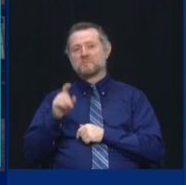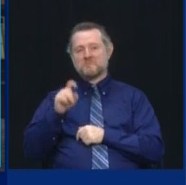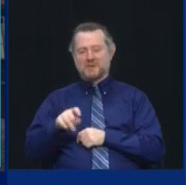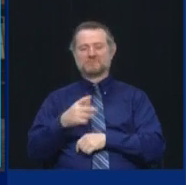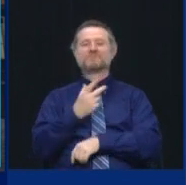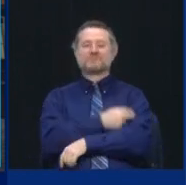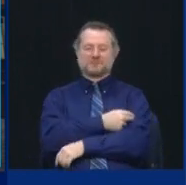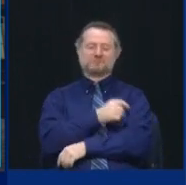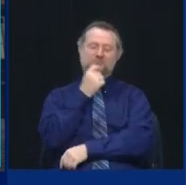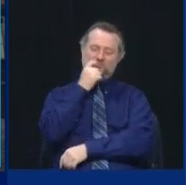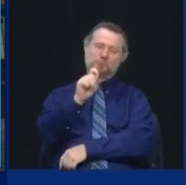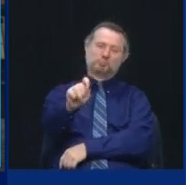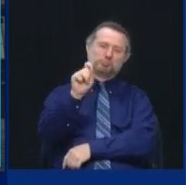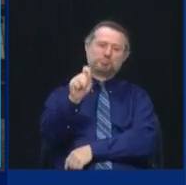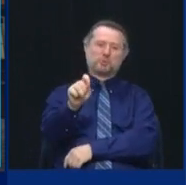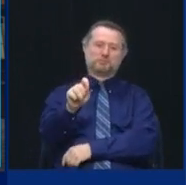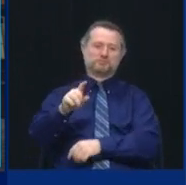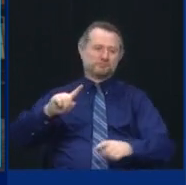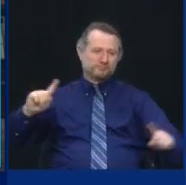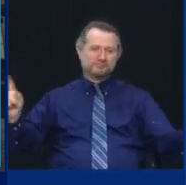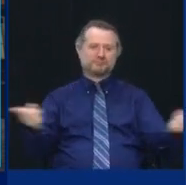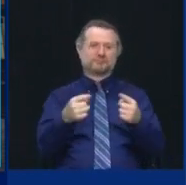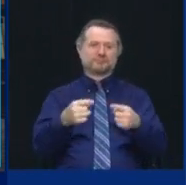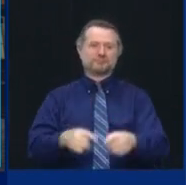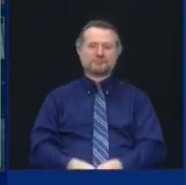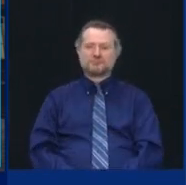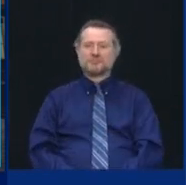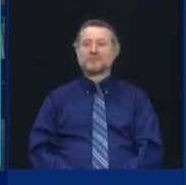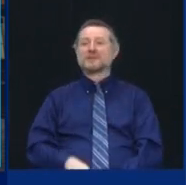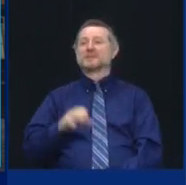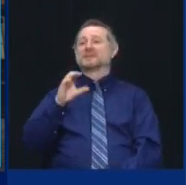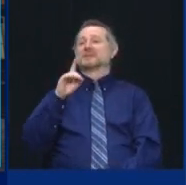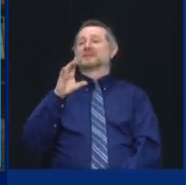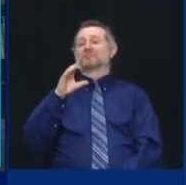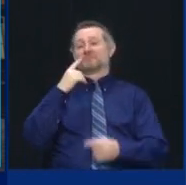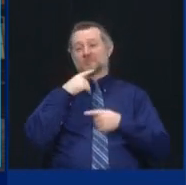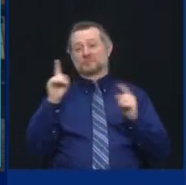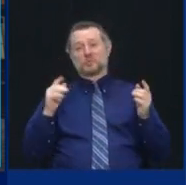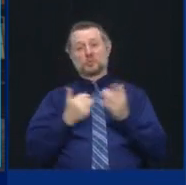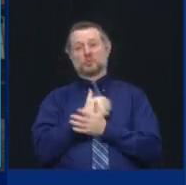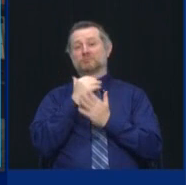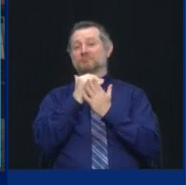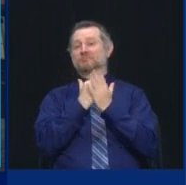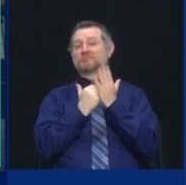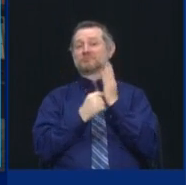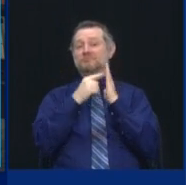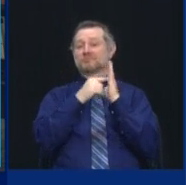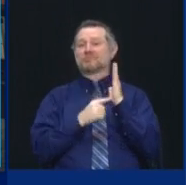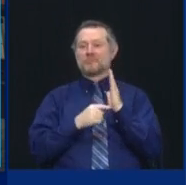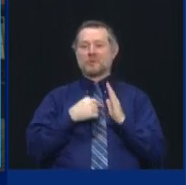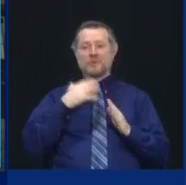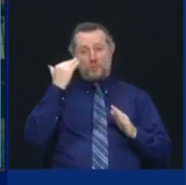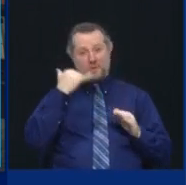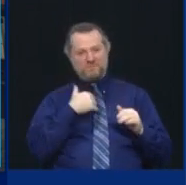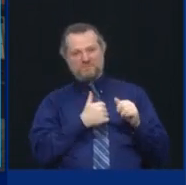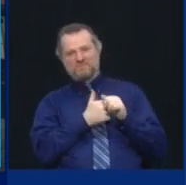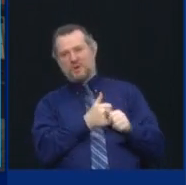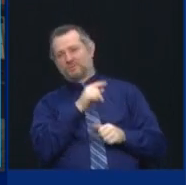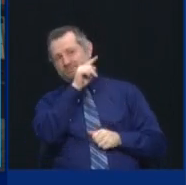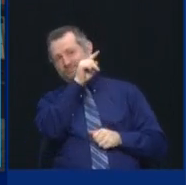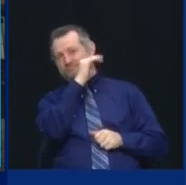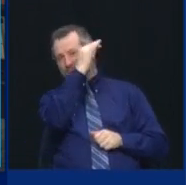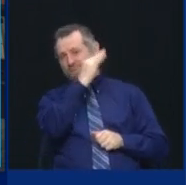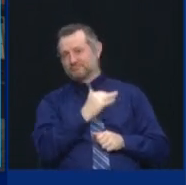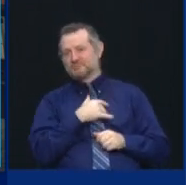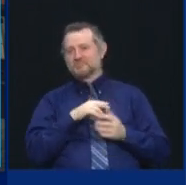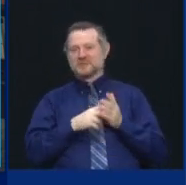right. The whole point of the CDC's change, the whole point of our change, is to say to